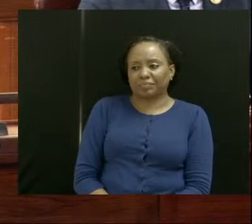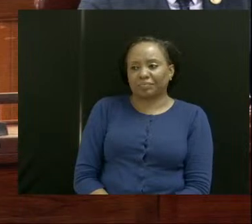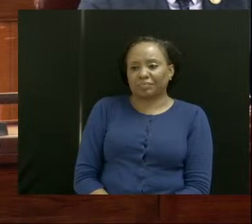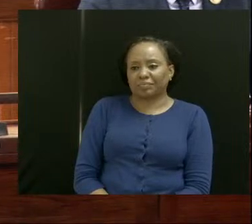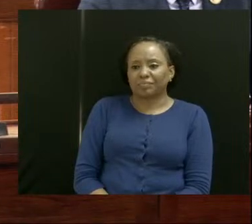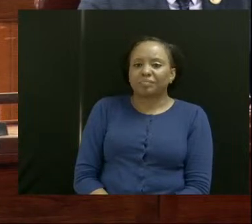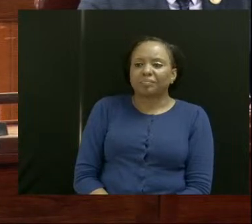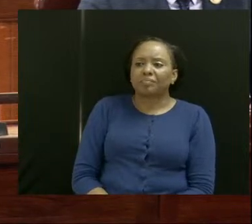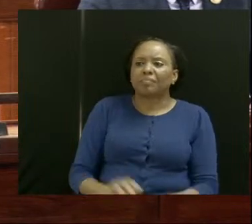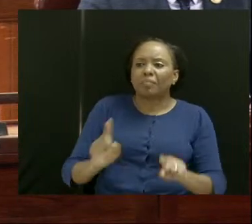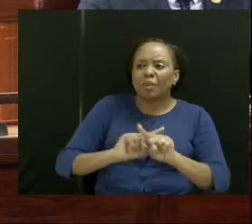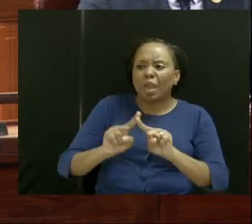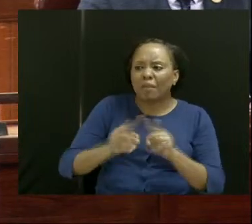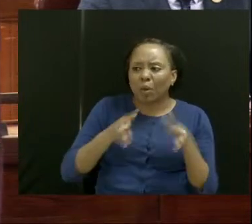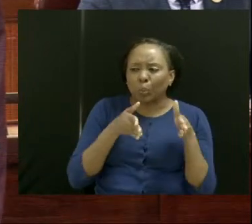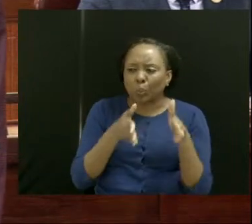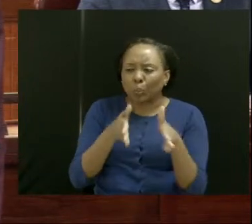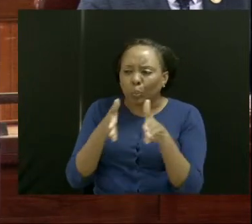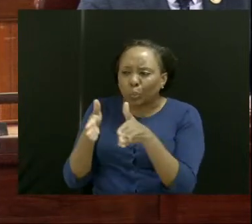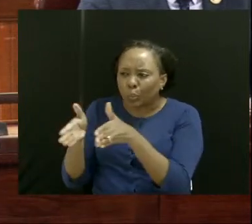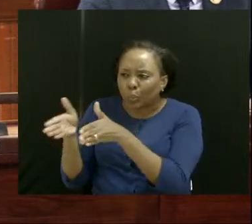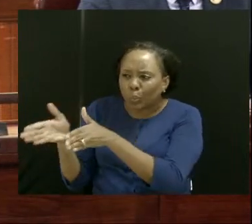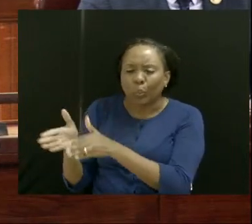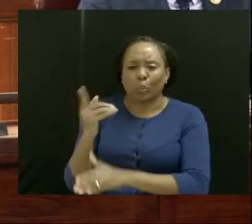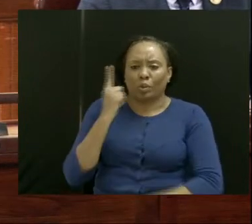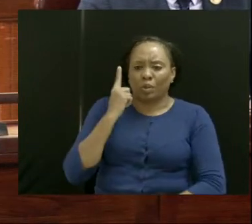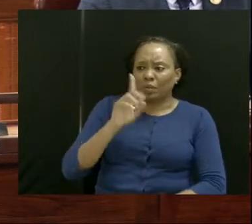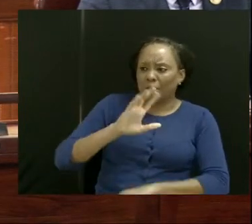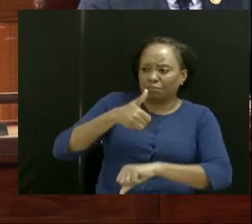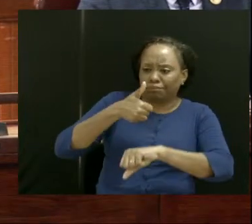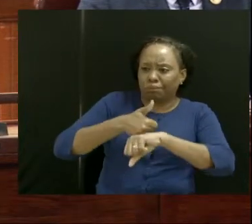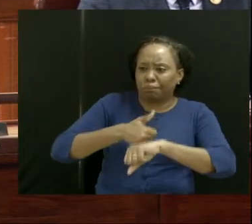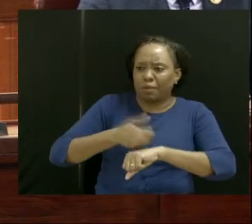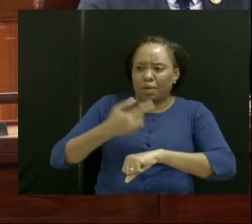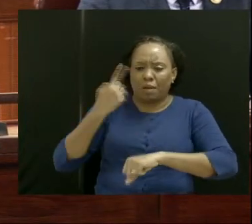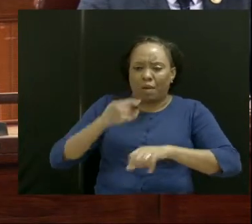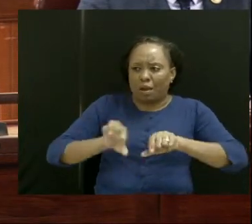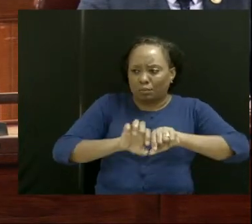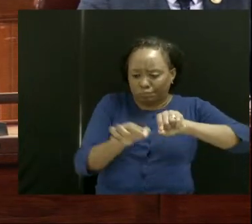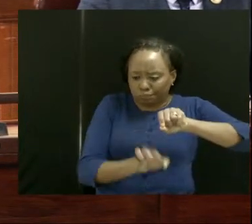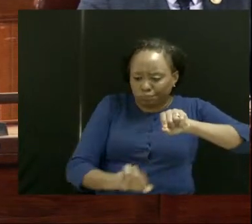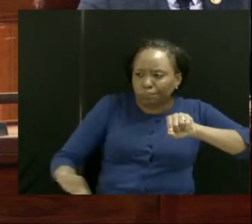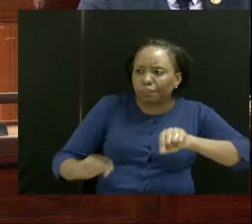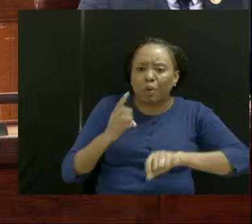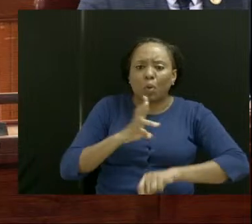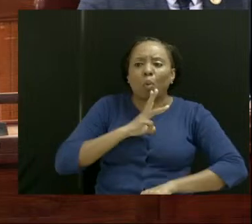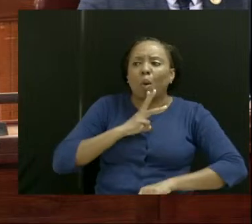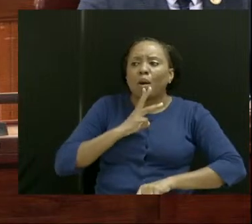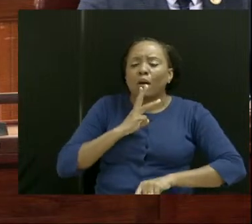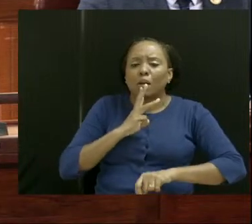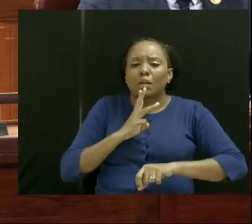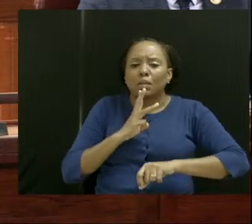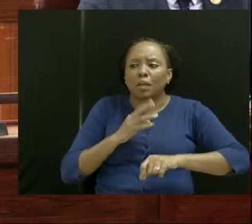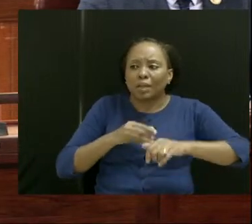irrigation issues in the agricultural sector. That's what the discussion about should be